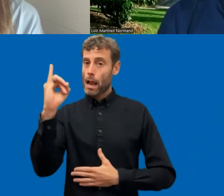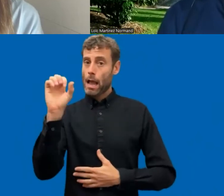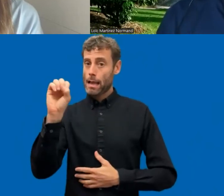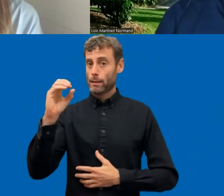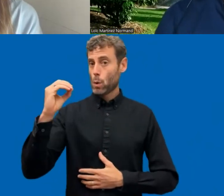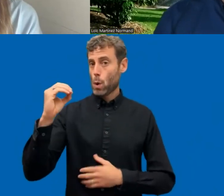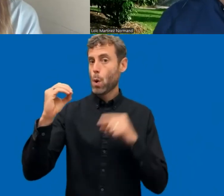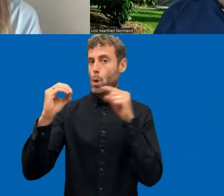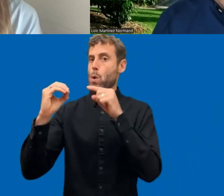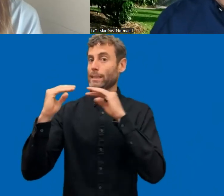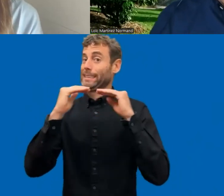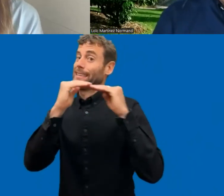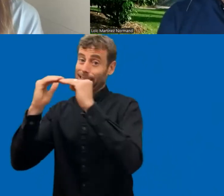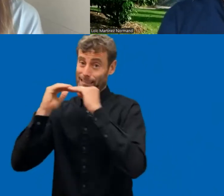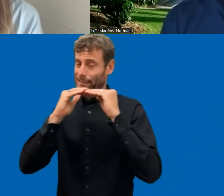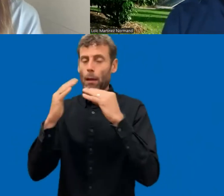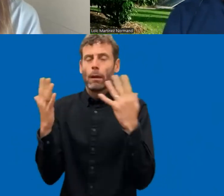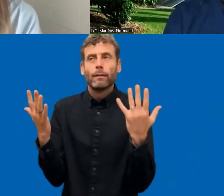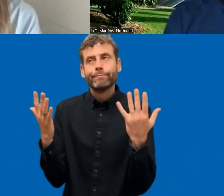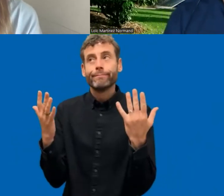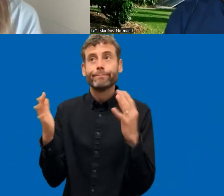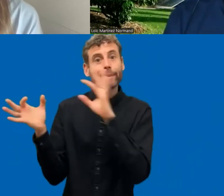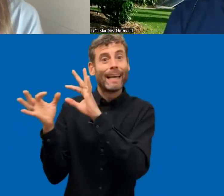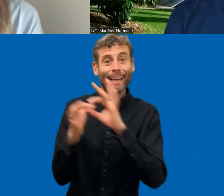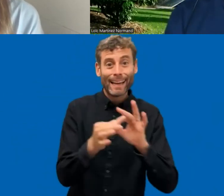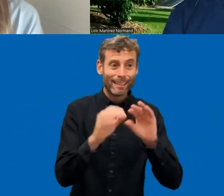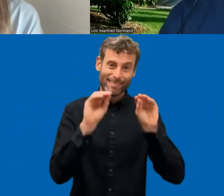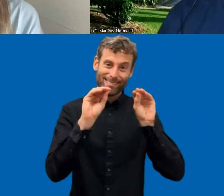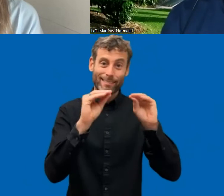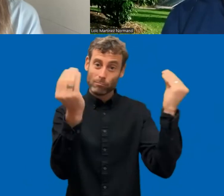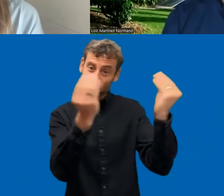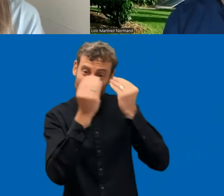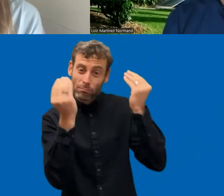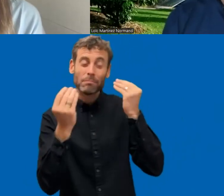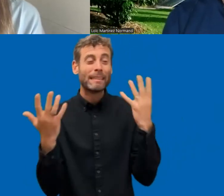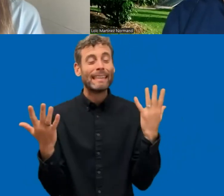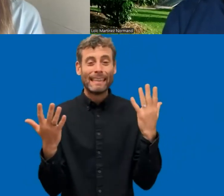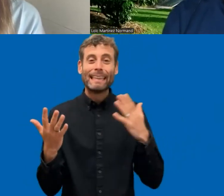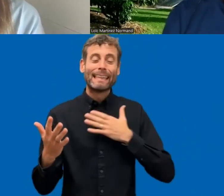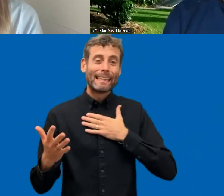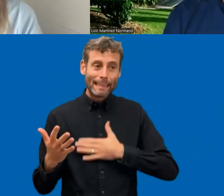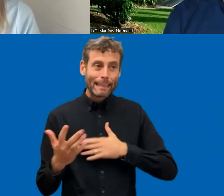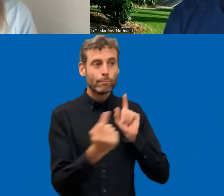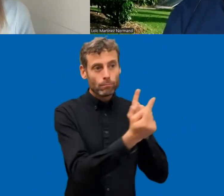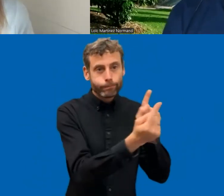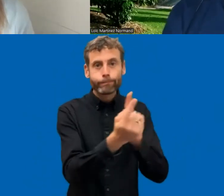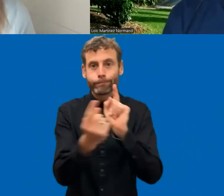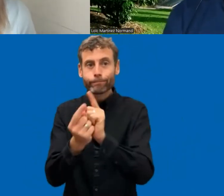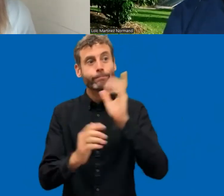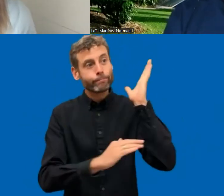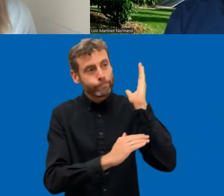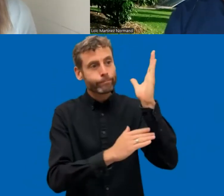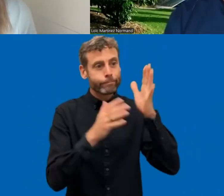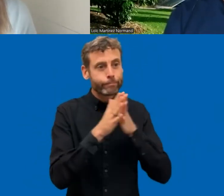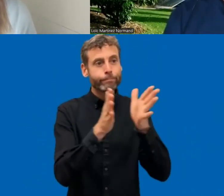more into teaching, education, communication, and outreach, and other activities. And finally,